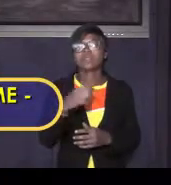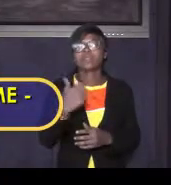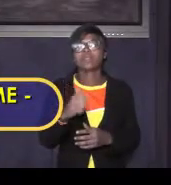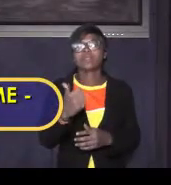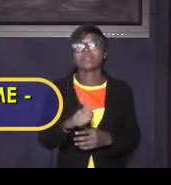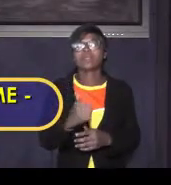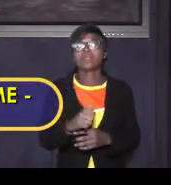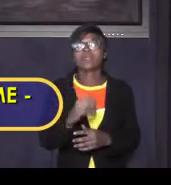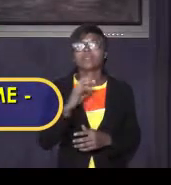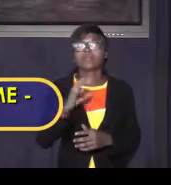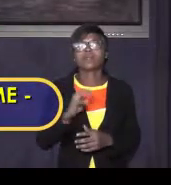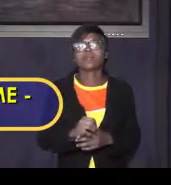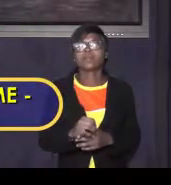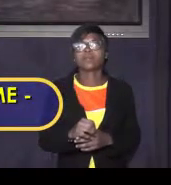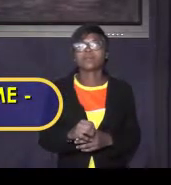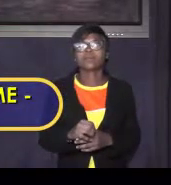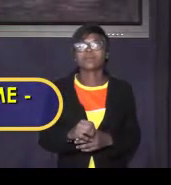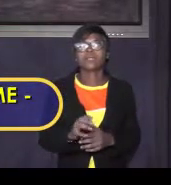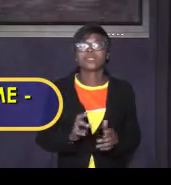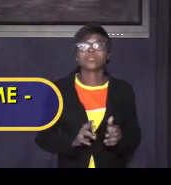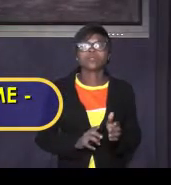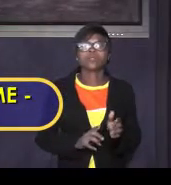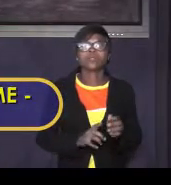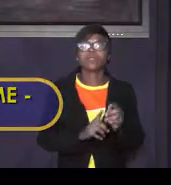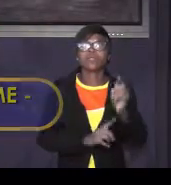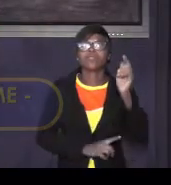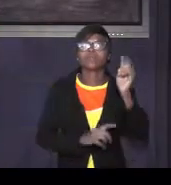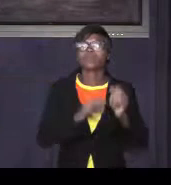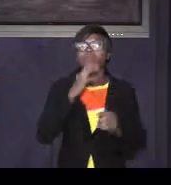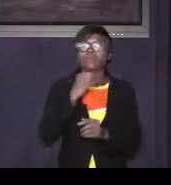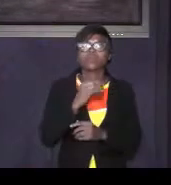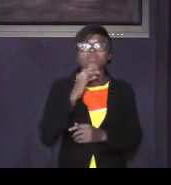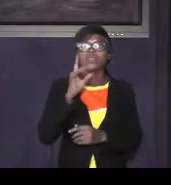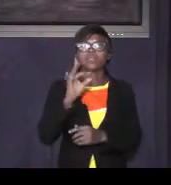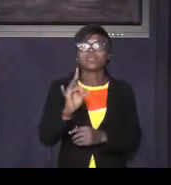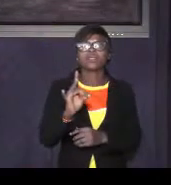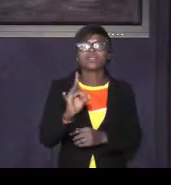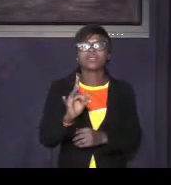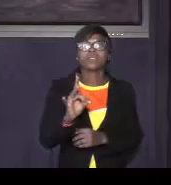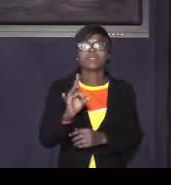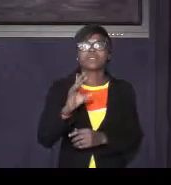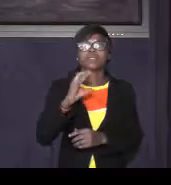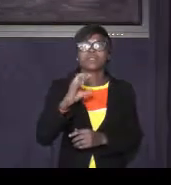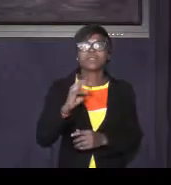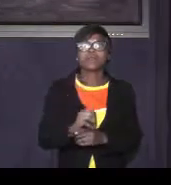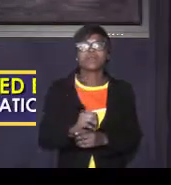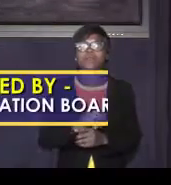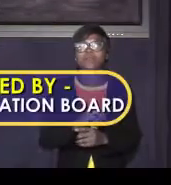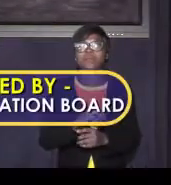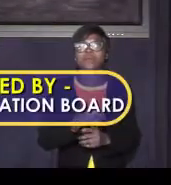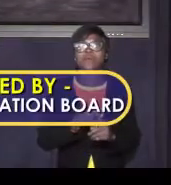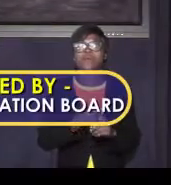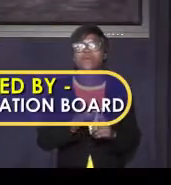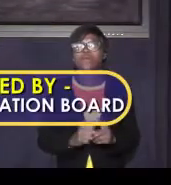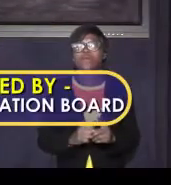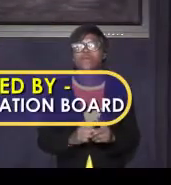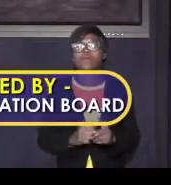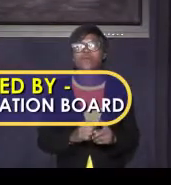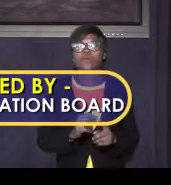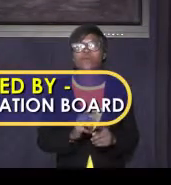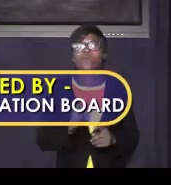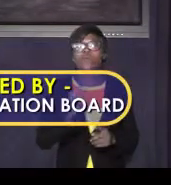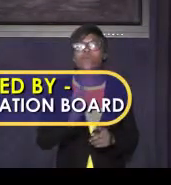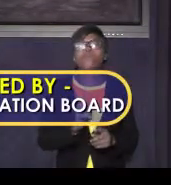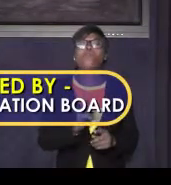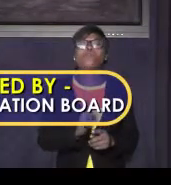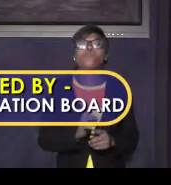centimeters. And now this one will be 8 centimeters because everything is 17, but this is 9. From the bottom